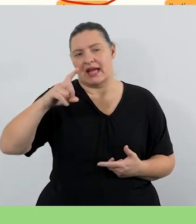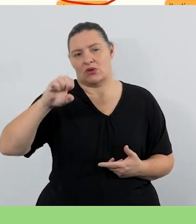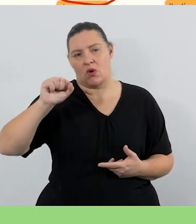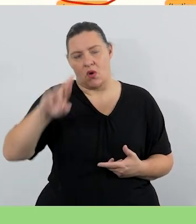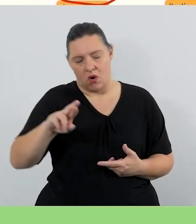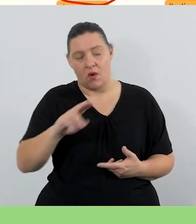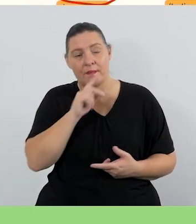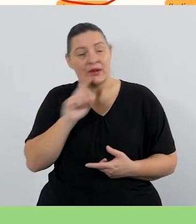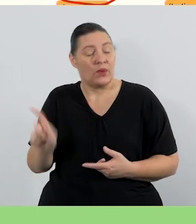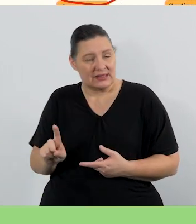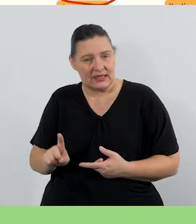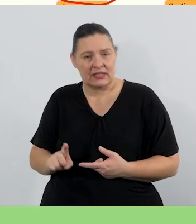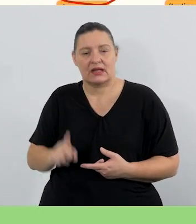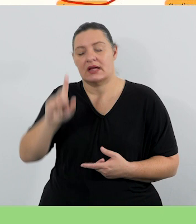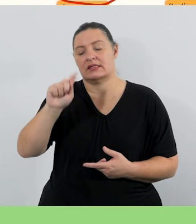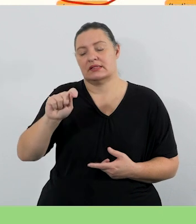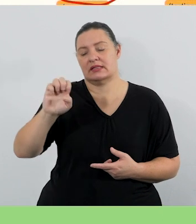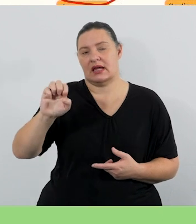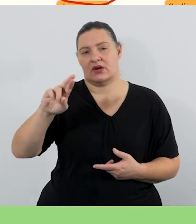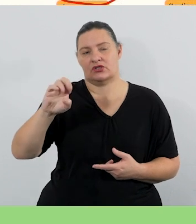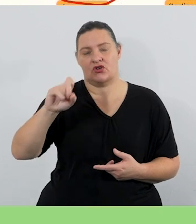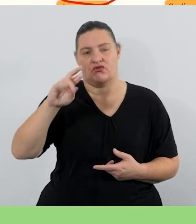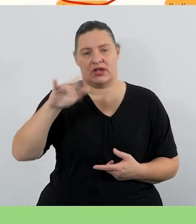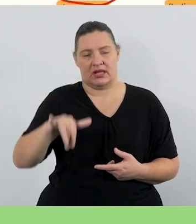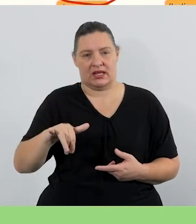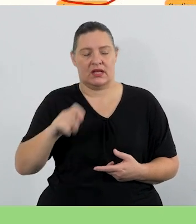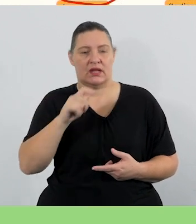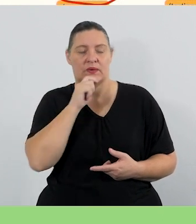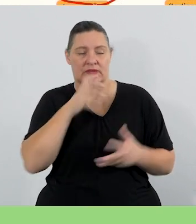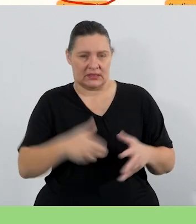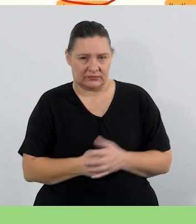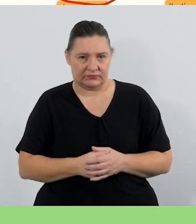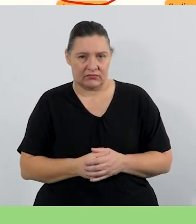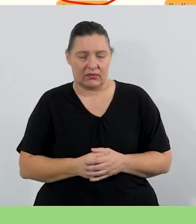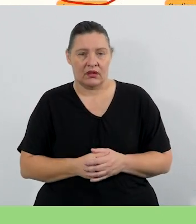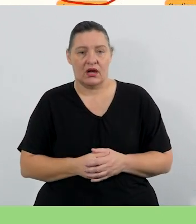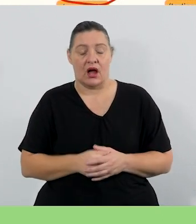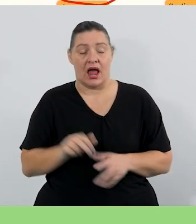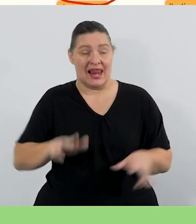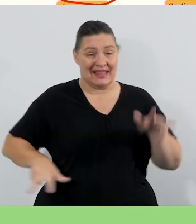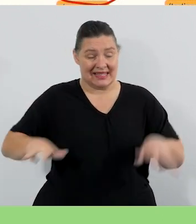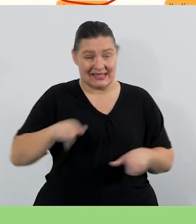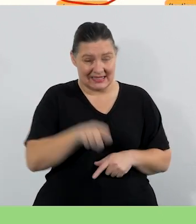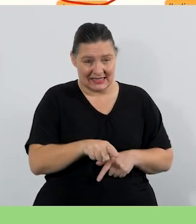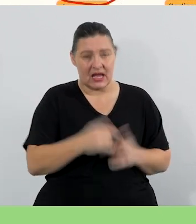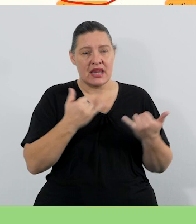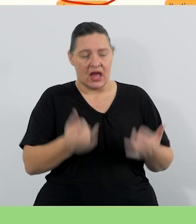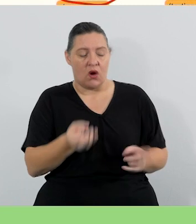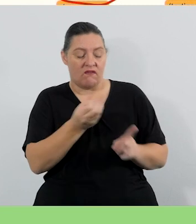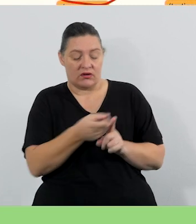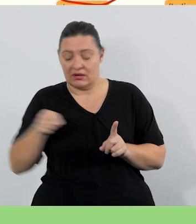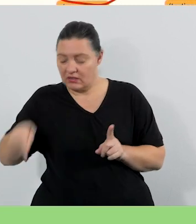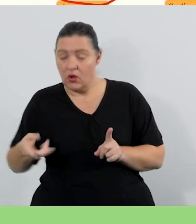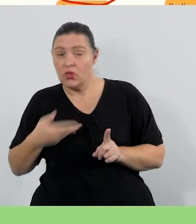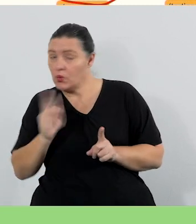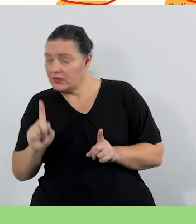predators, these are referred to as tertiary consumers. So this lizard, which was our secondary consumer, is